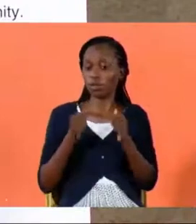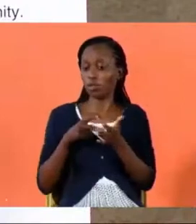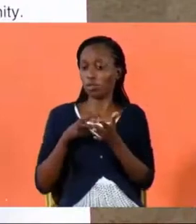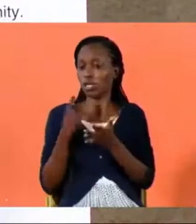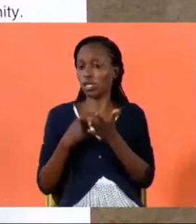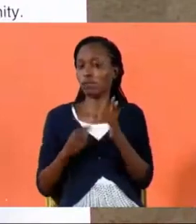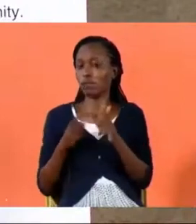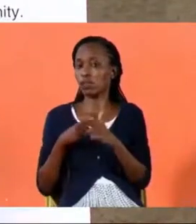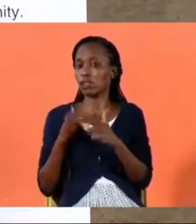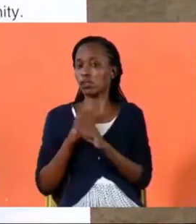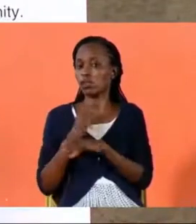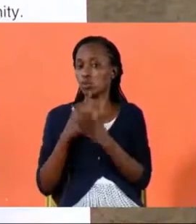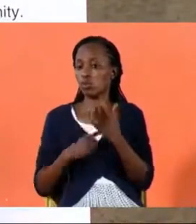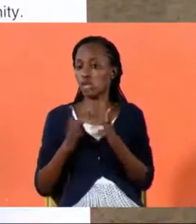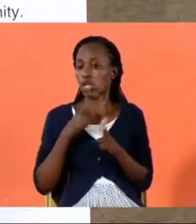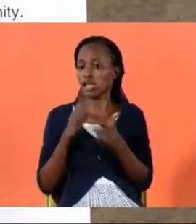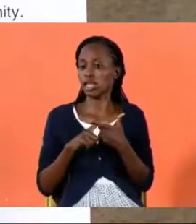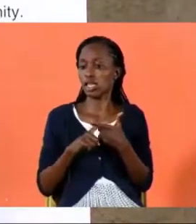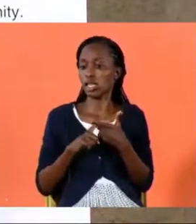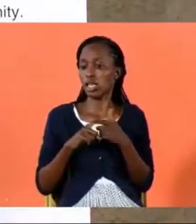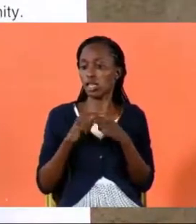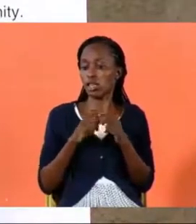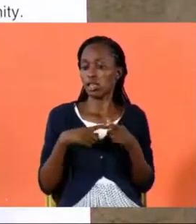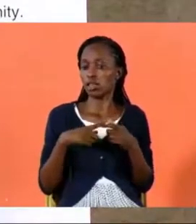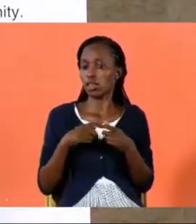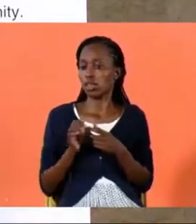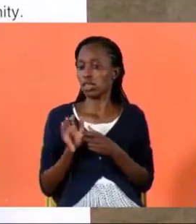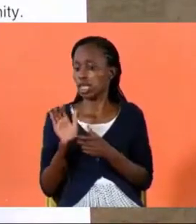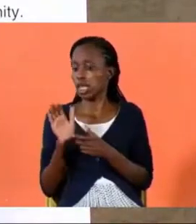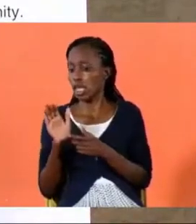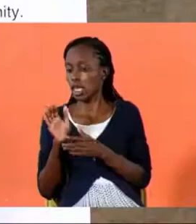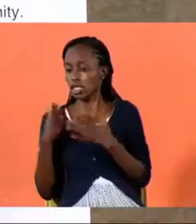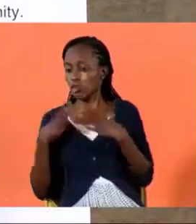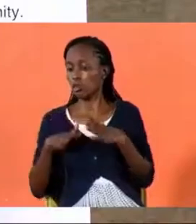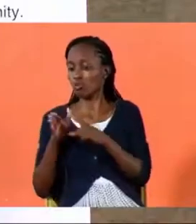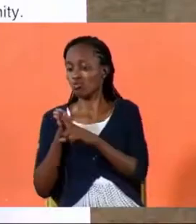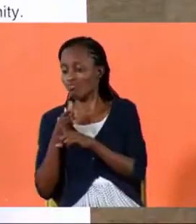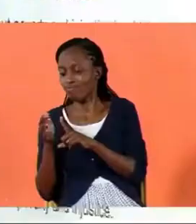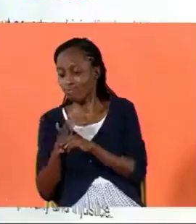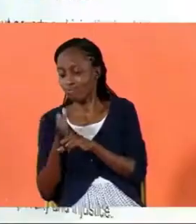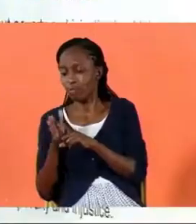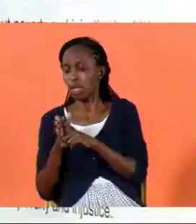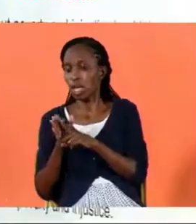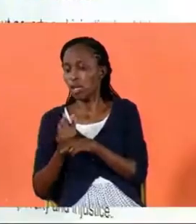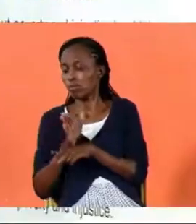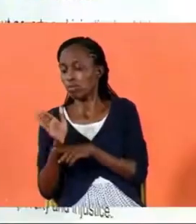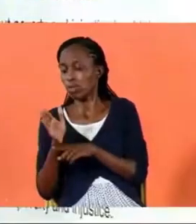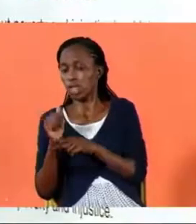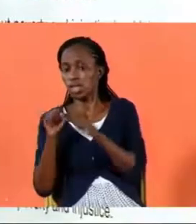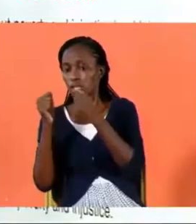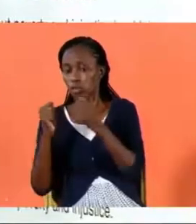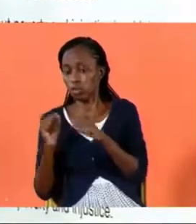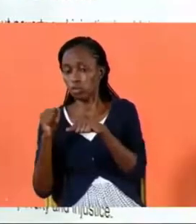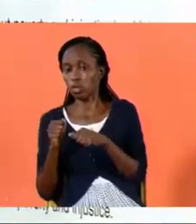do? They turn to people who are adept at manipulating the system that allows for illicit financial flows to be